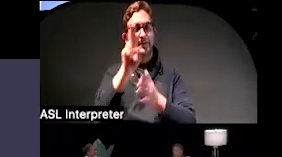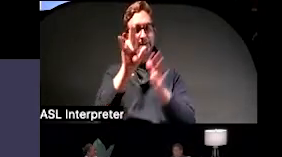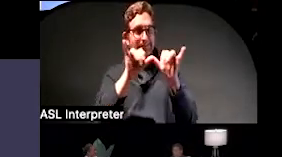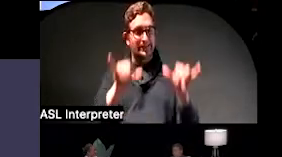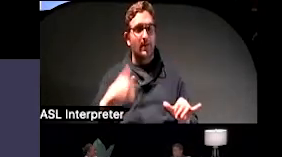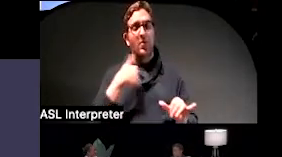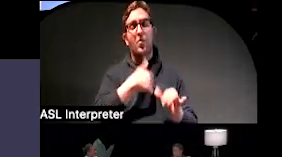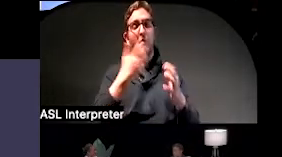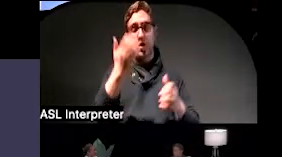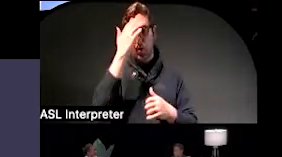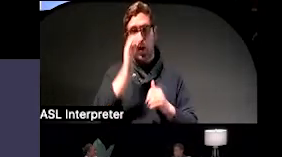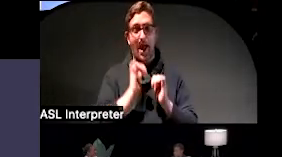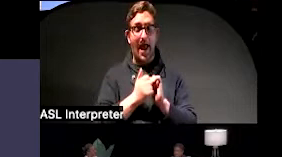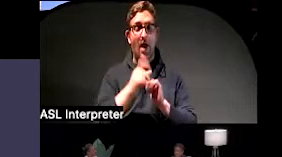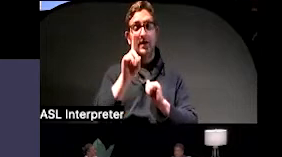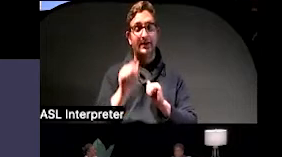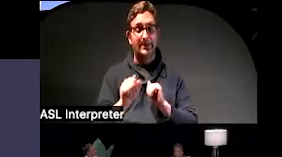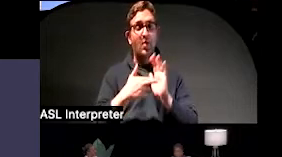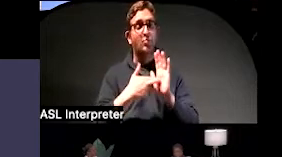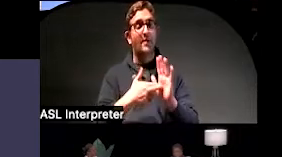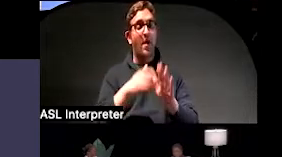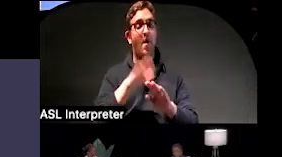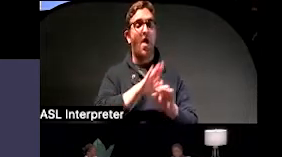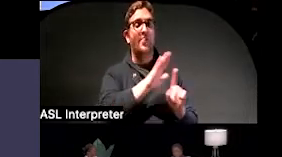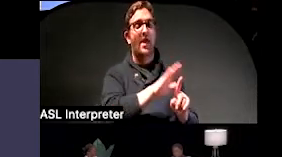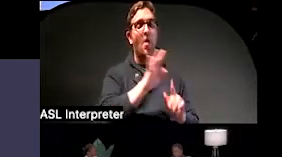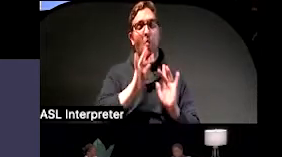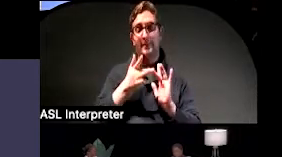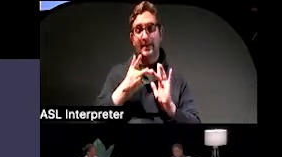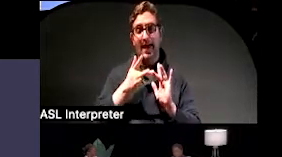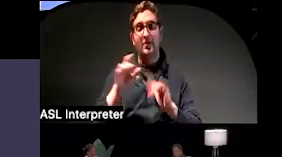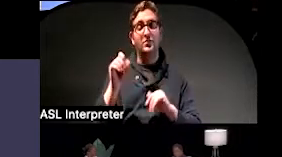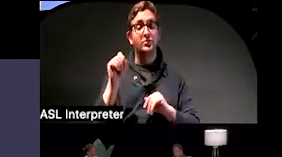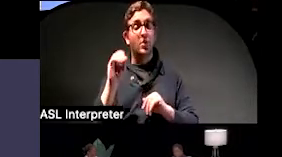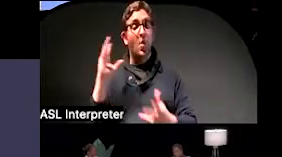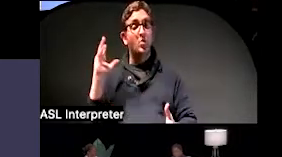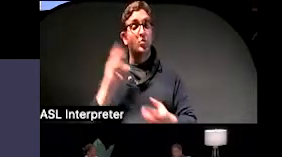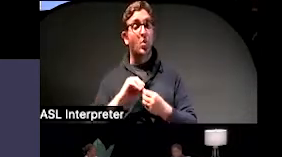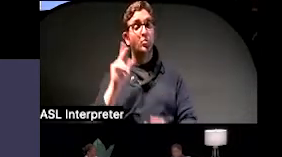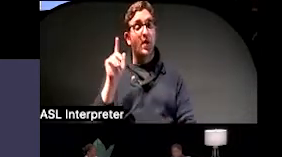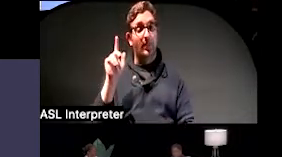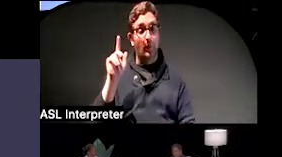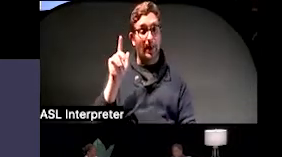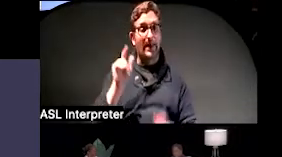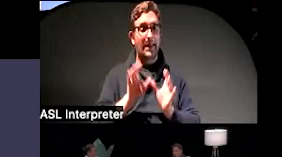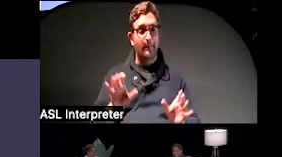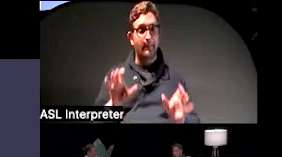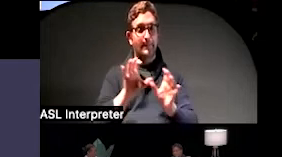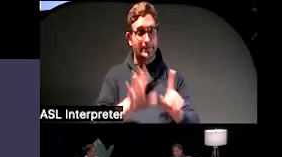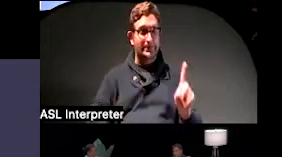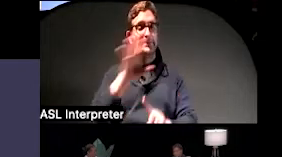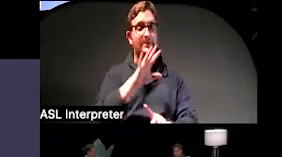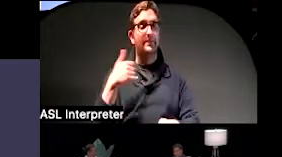wanted to know how disability was represented on their websites. And so it's a total of 23 campuses, and we